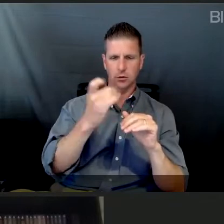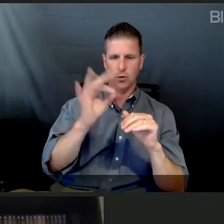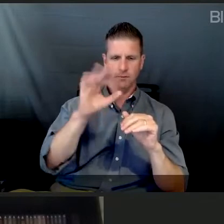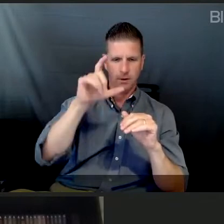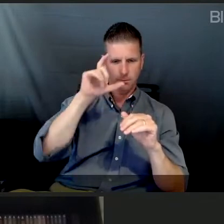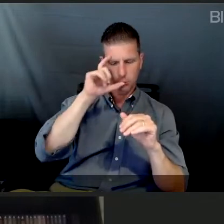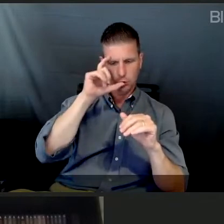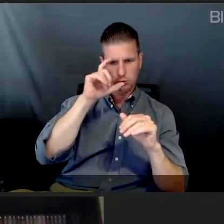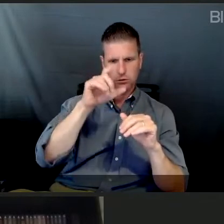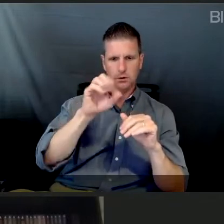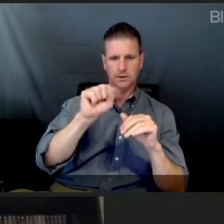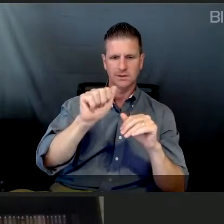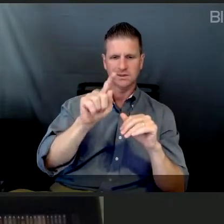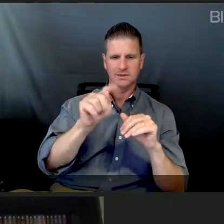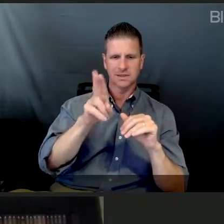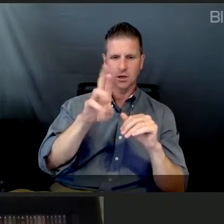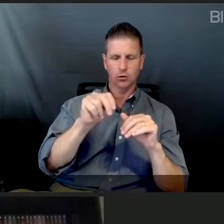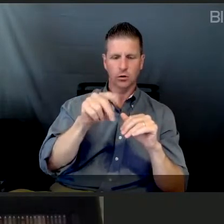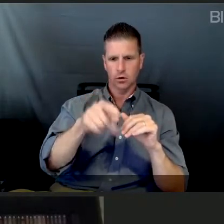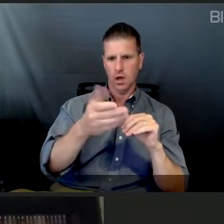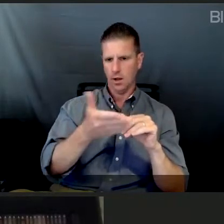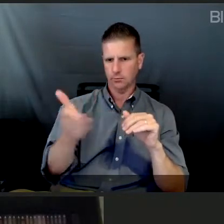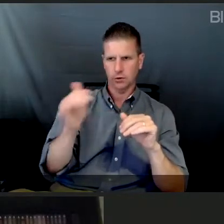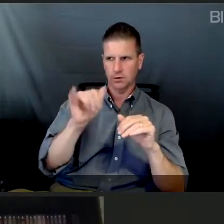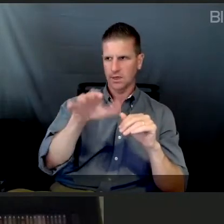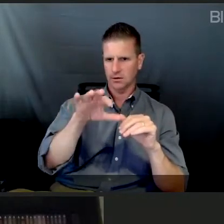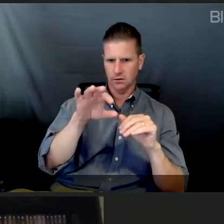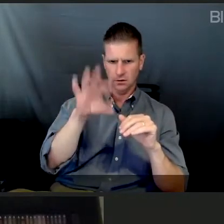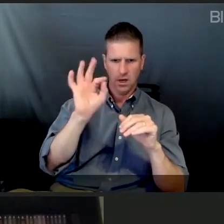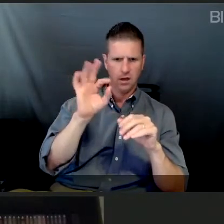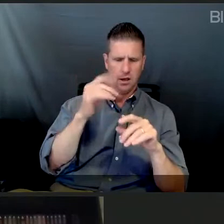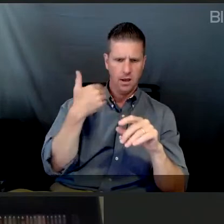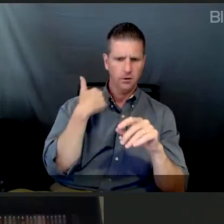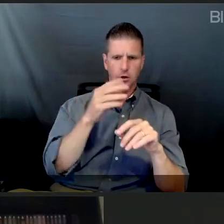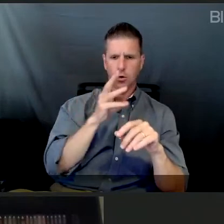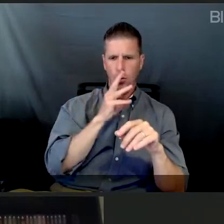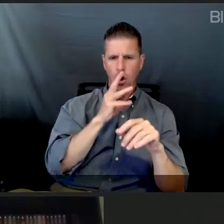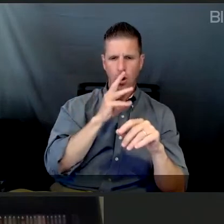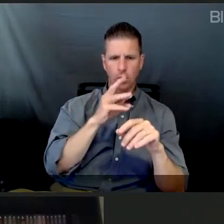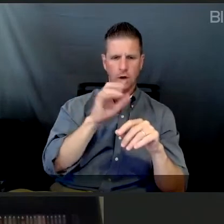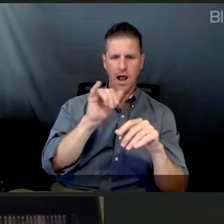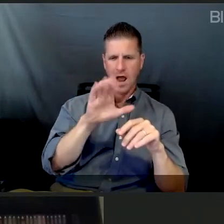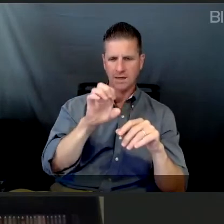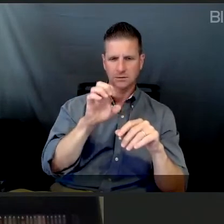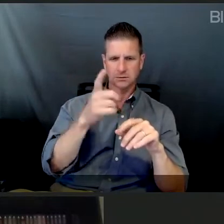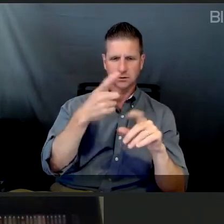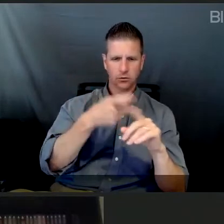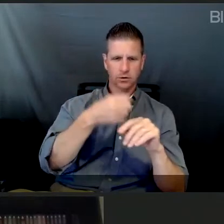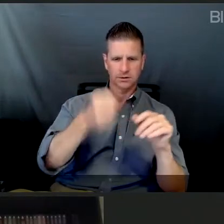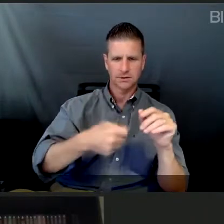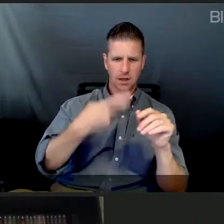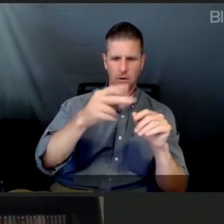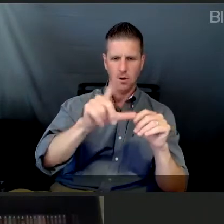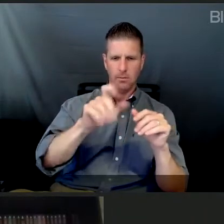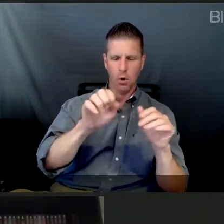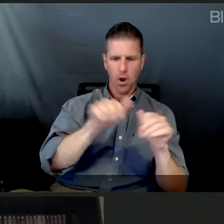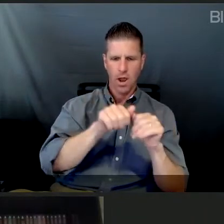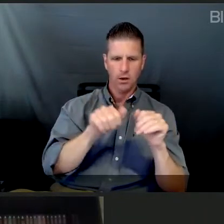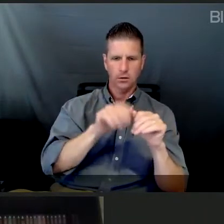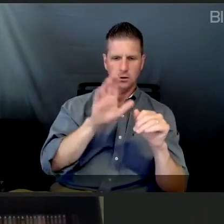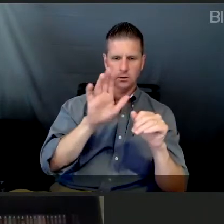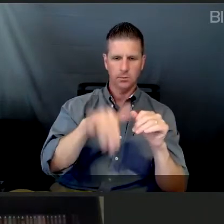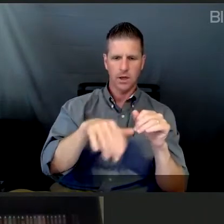Saturn. This is an object that was detected to have water ice coming out of it at the South Pole area by the